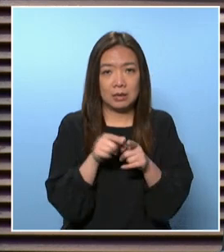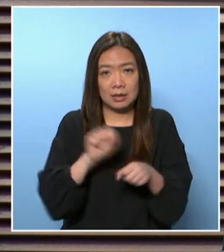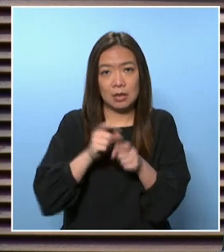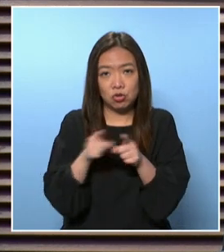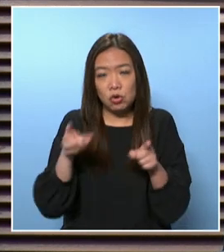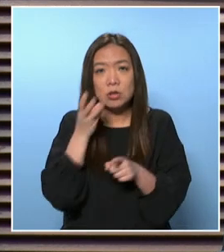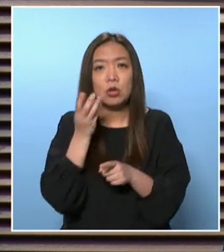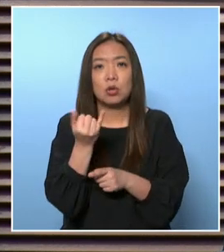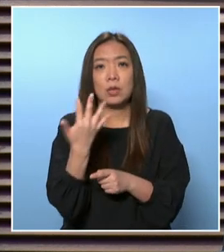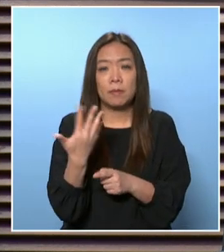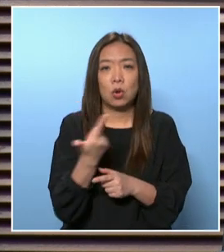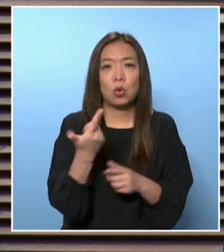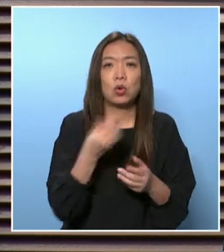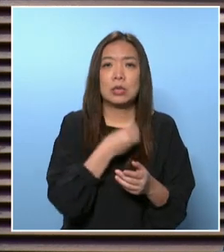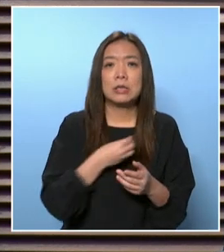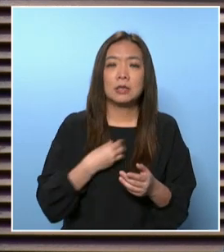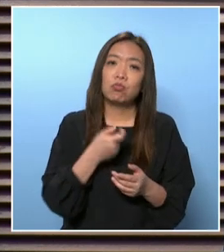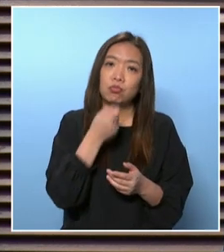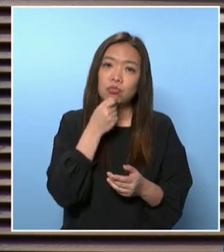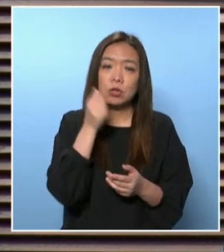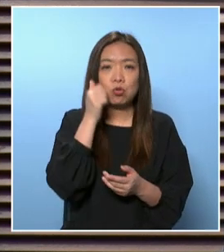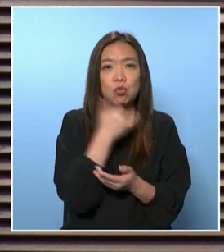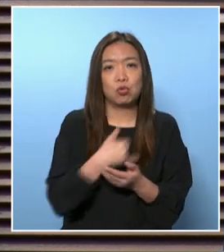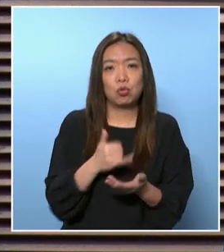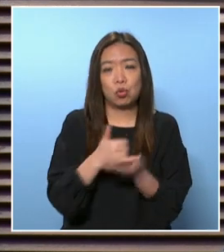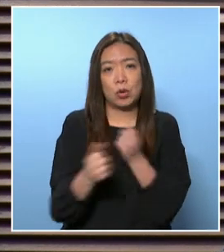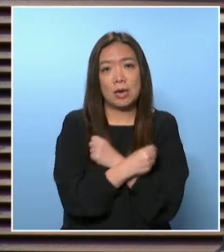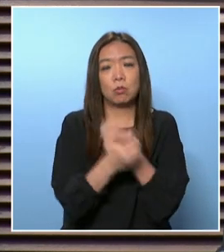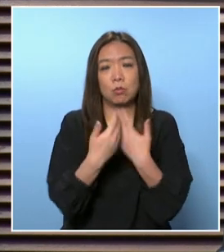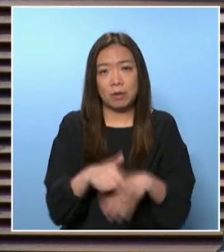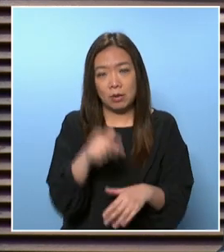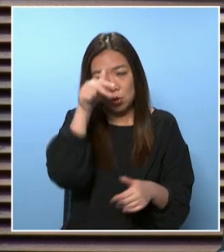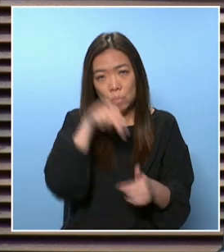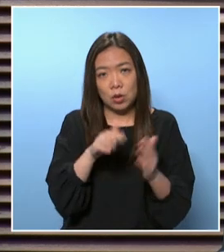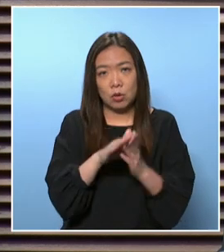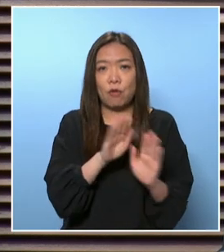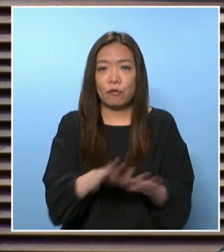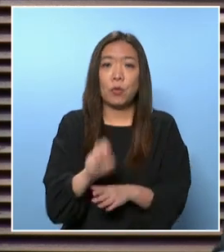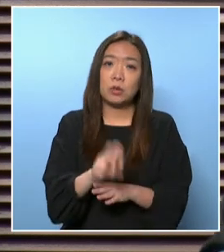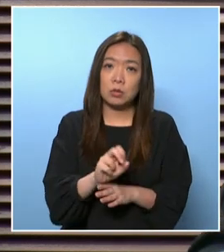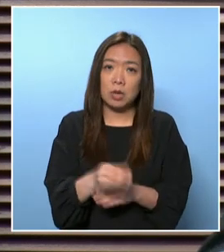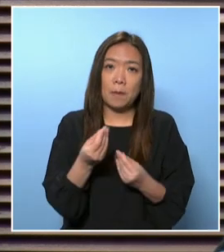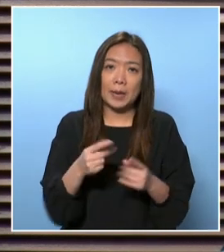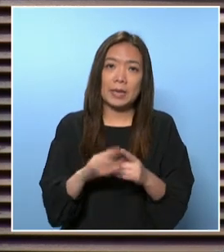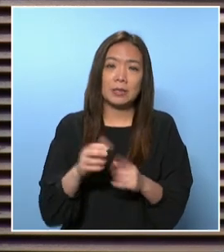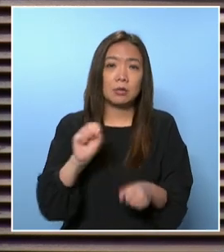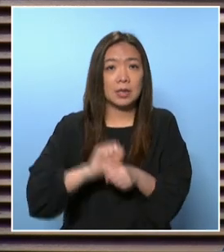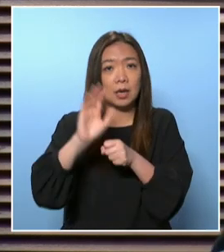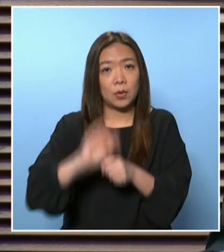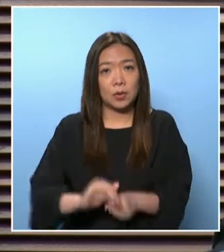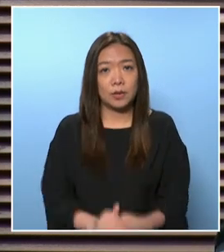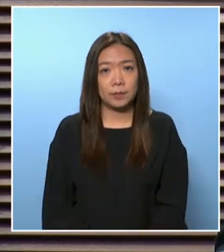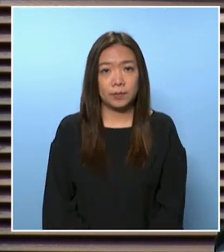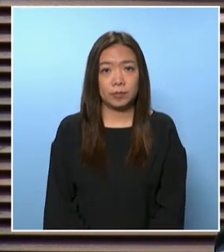to 65. And there are many doctors who are prepared to continue on after retirement, and that would